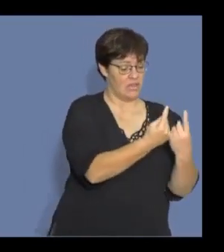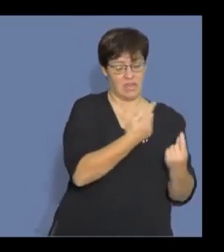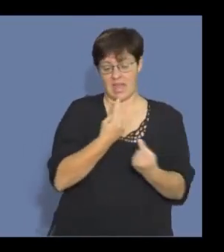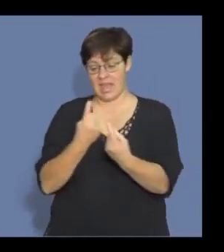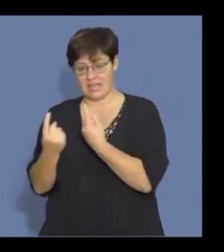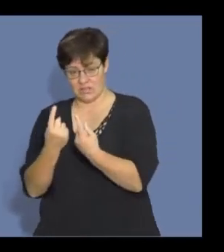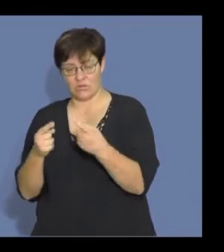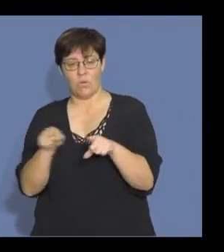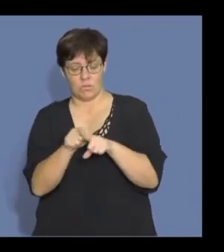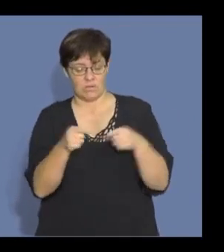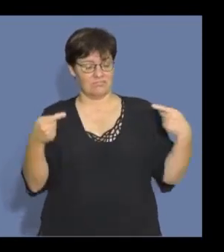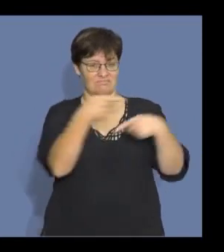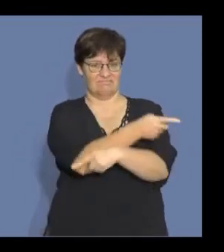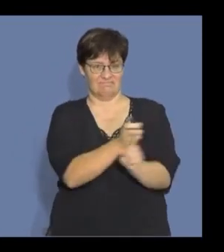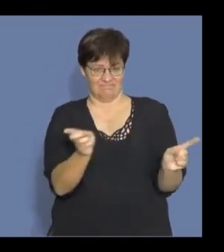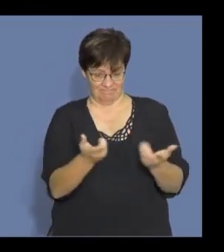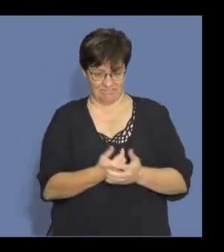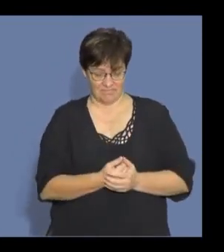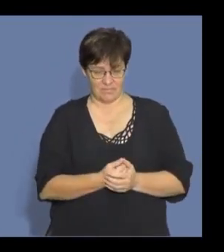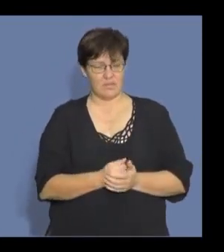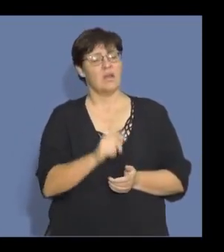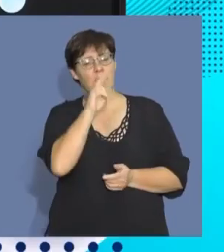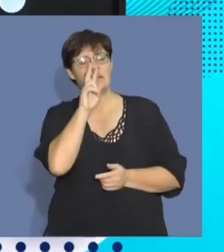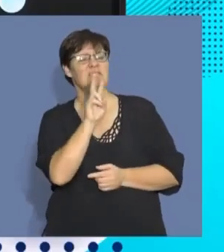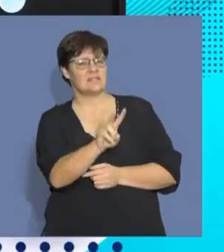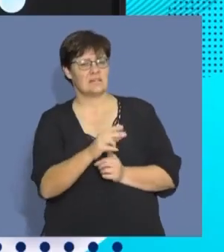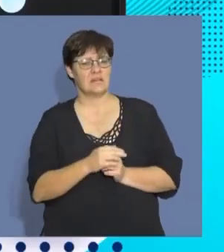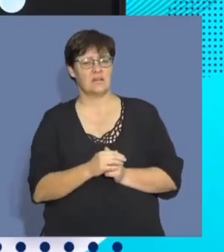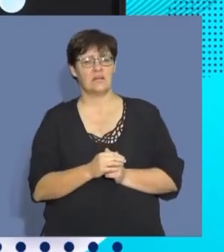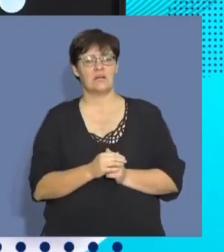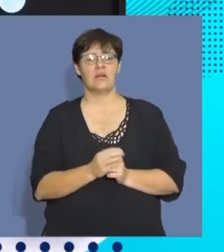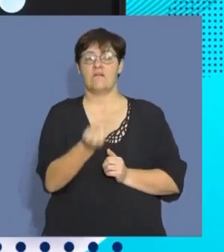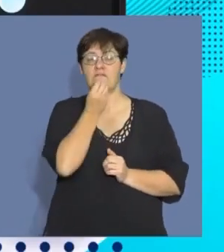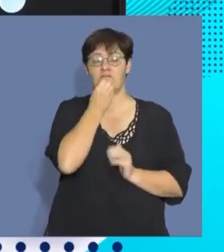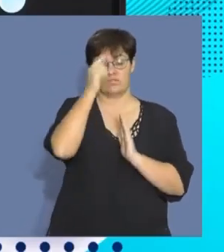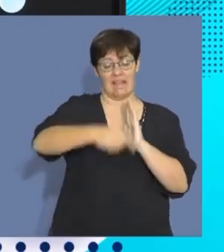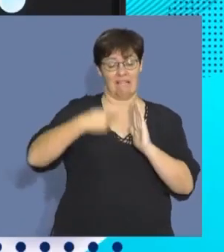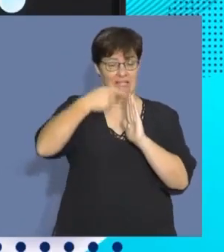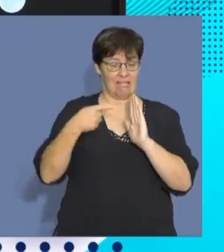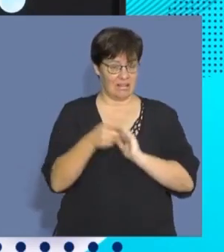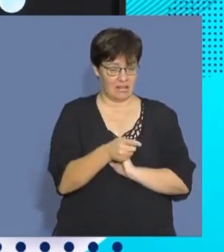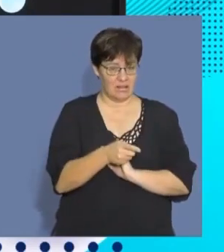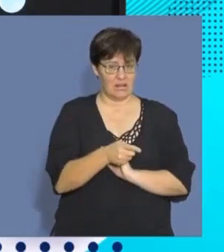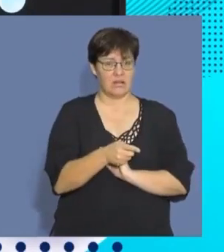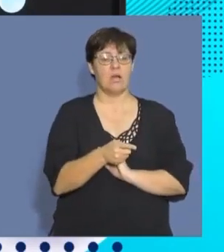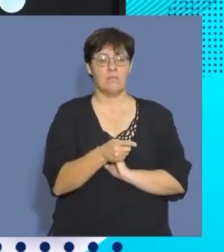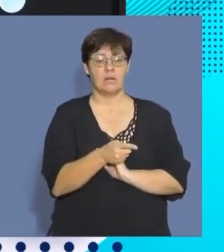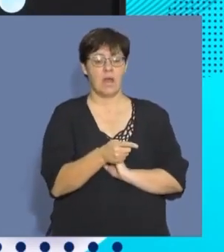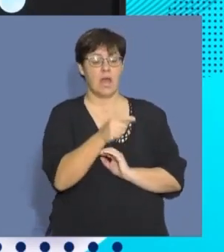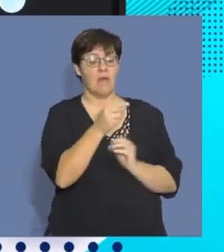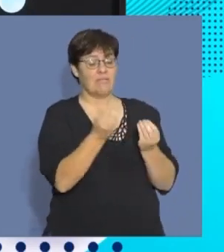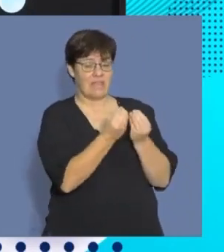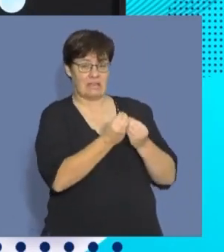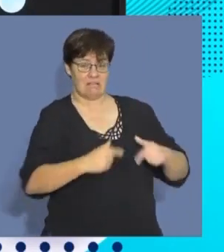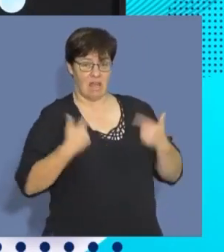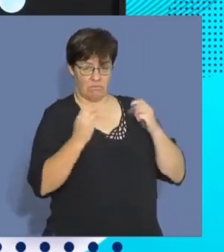non-living environment in which they live. And it's important that we recognize that when we talk of the nutrient cycles, we're referring to the non-living components